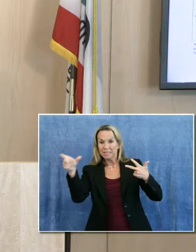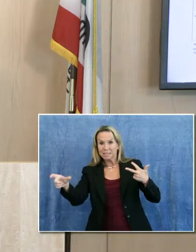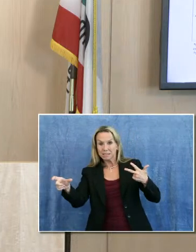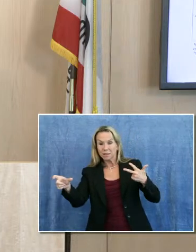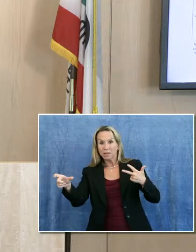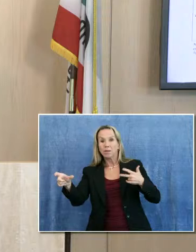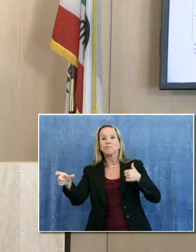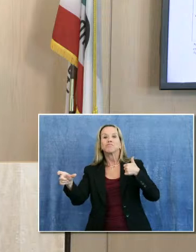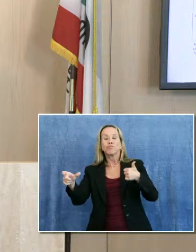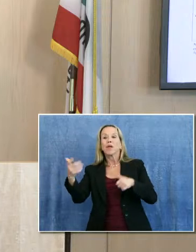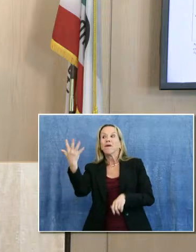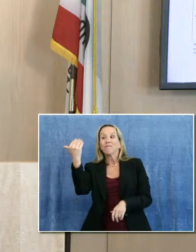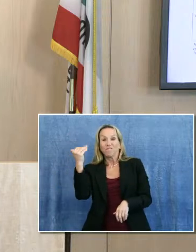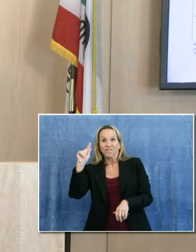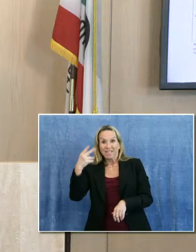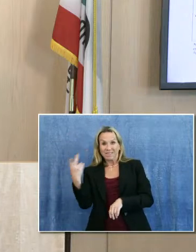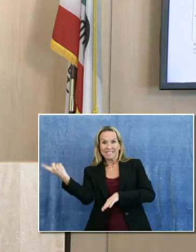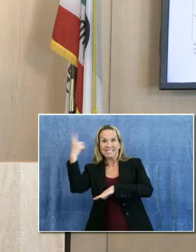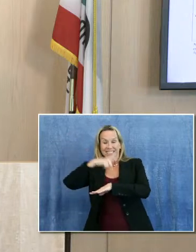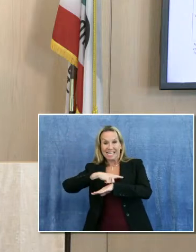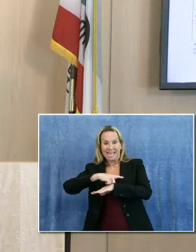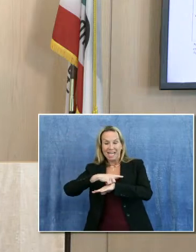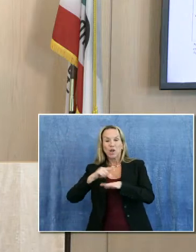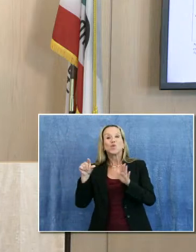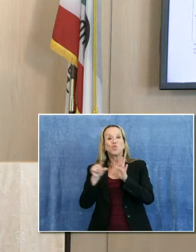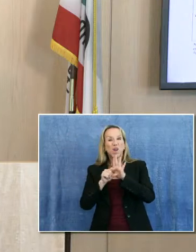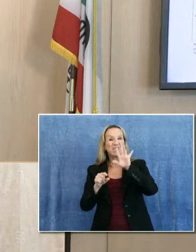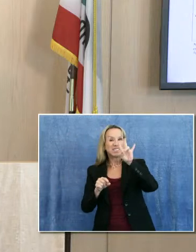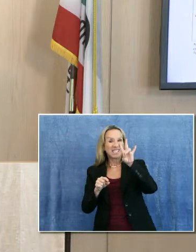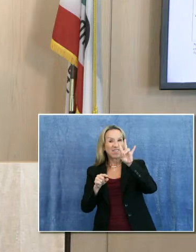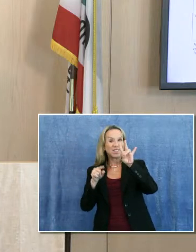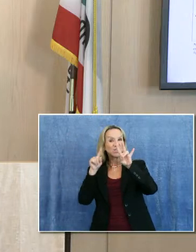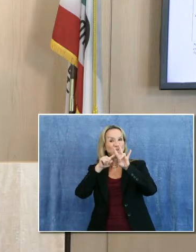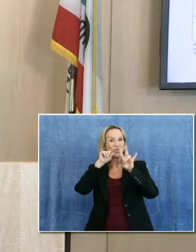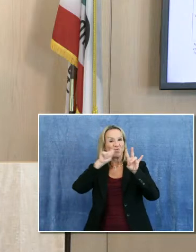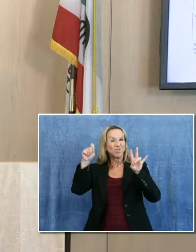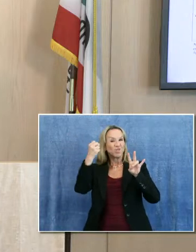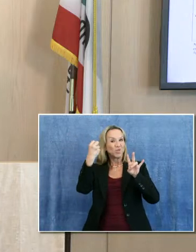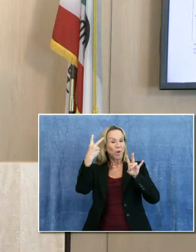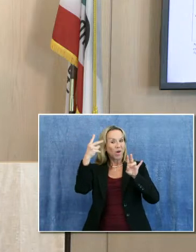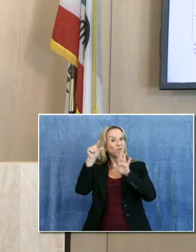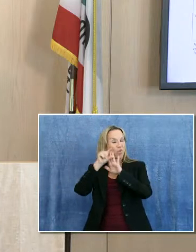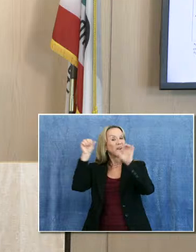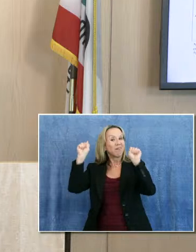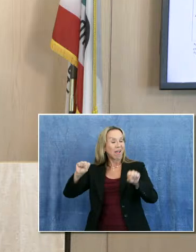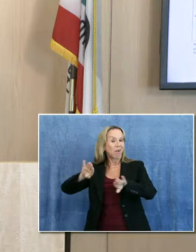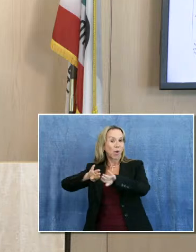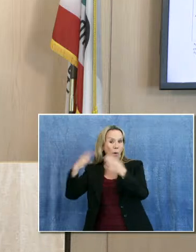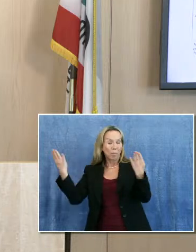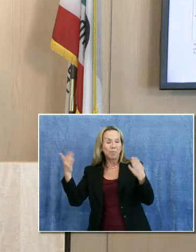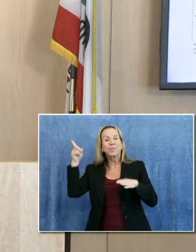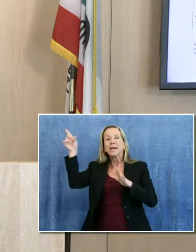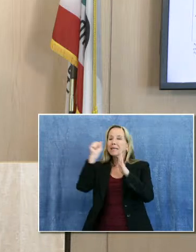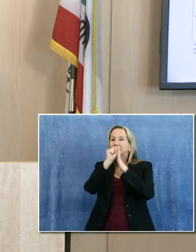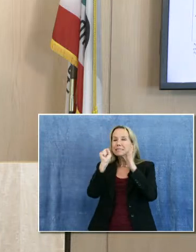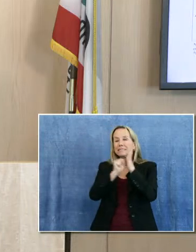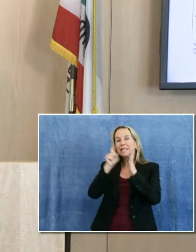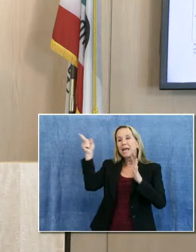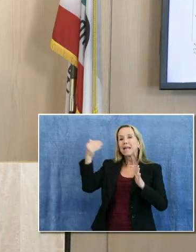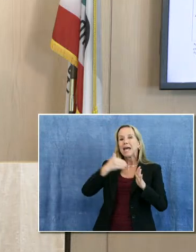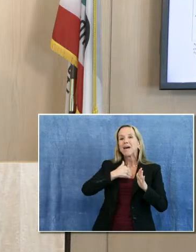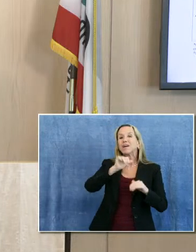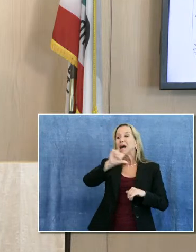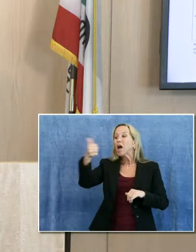grades 7 through 12 can reopen. The state will need to provide guidance on opening of